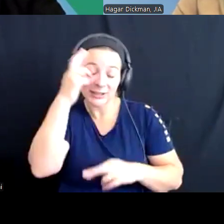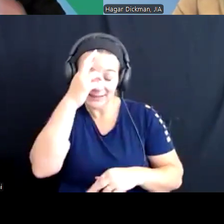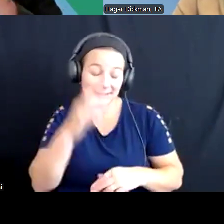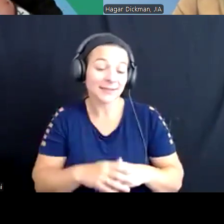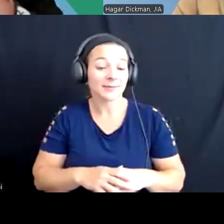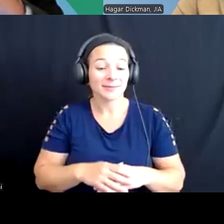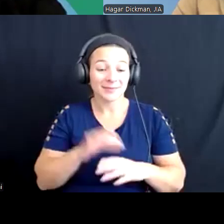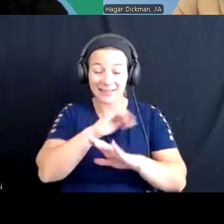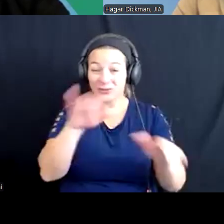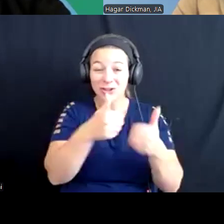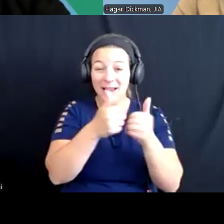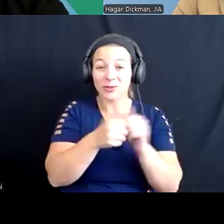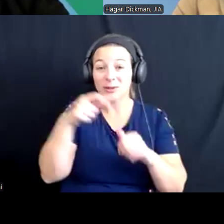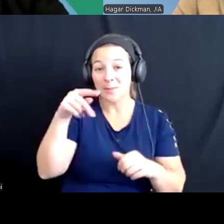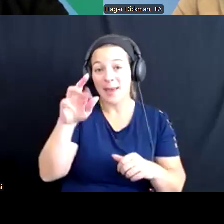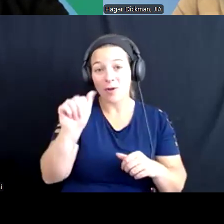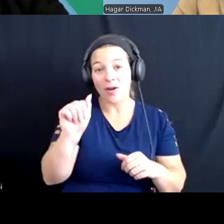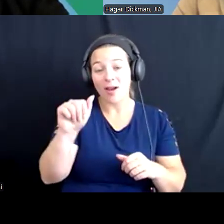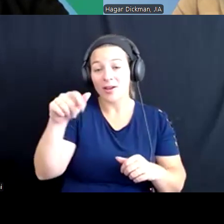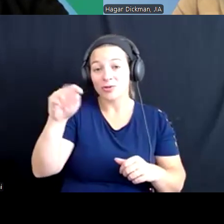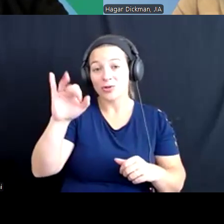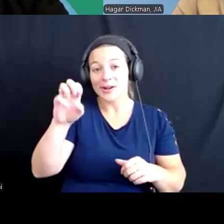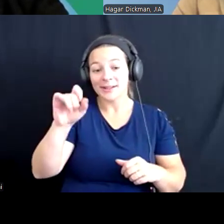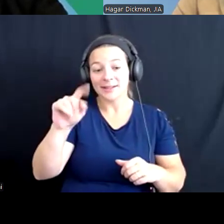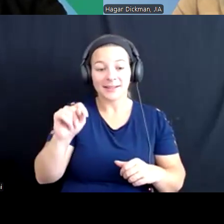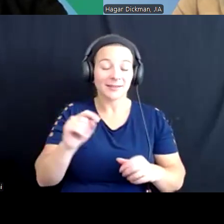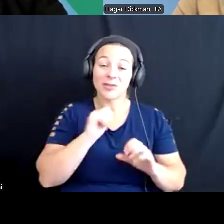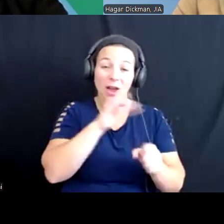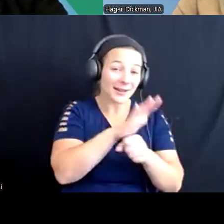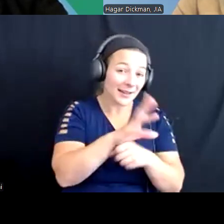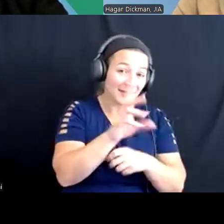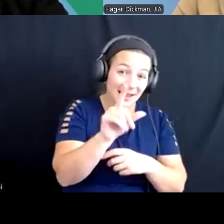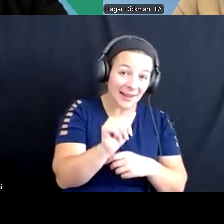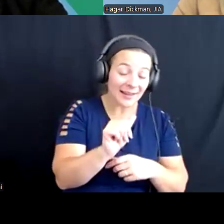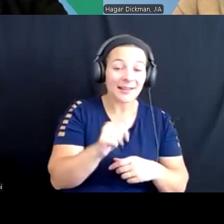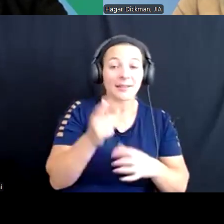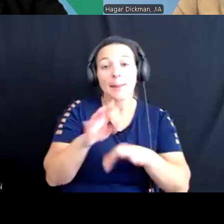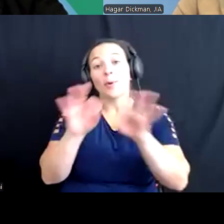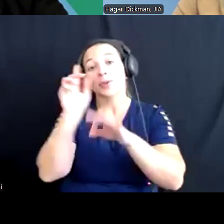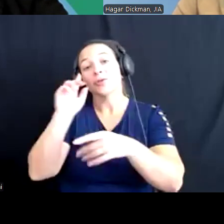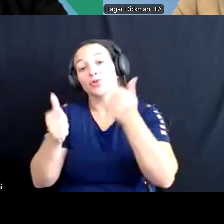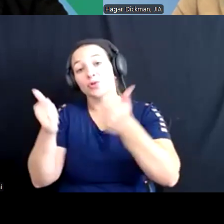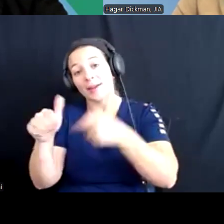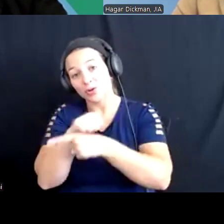The challenges with paratransit services, the lack of data, the importance of driver training,